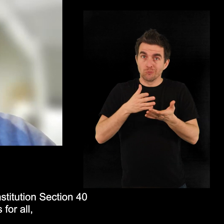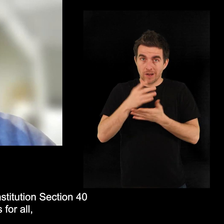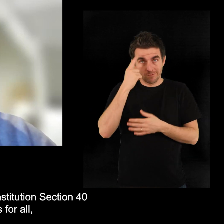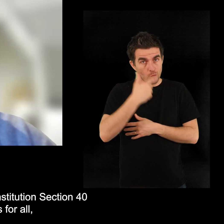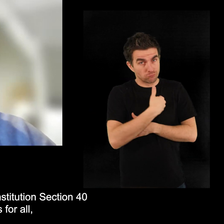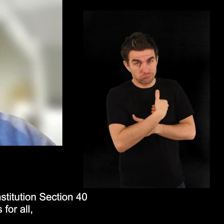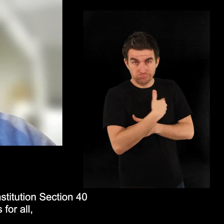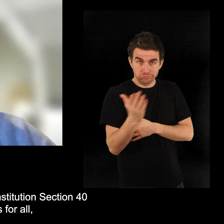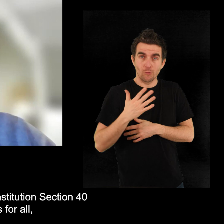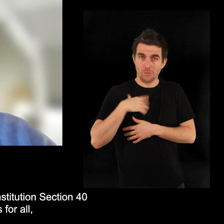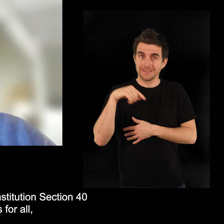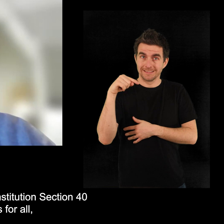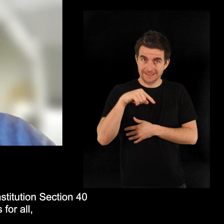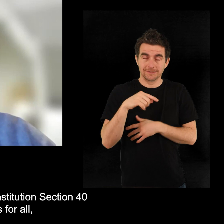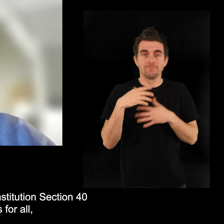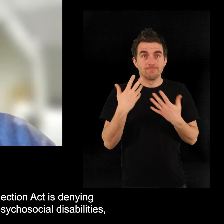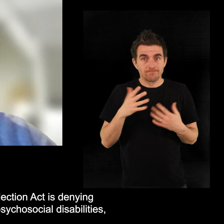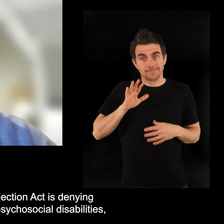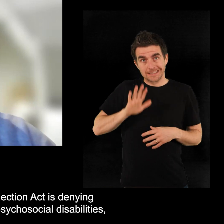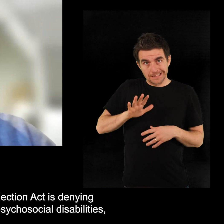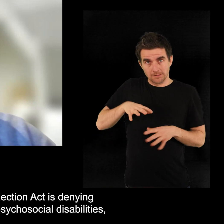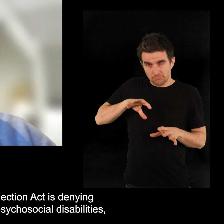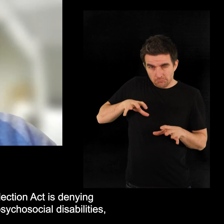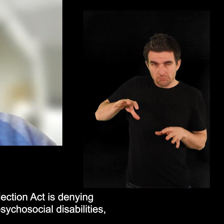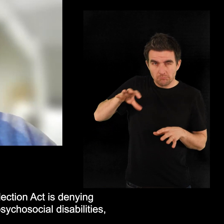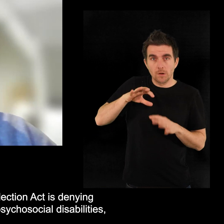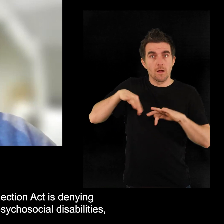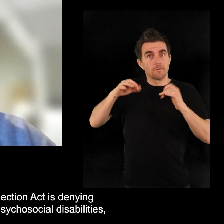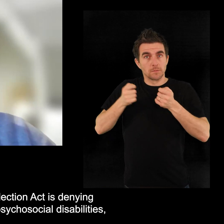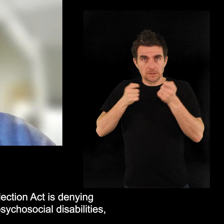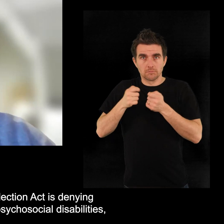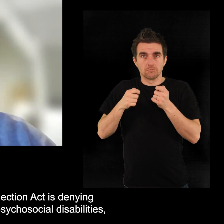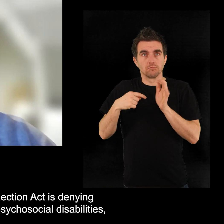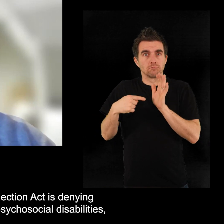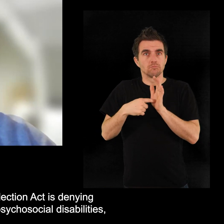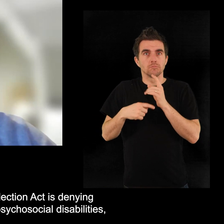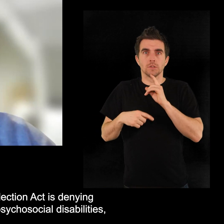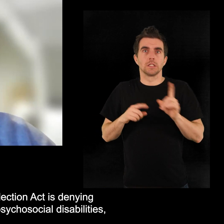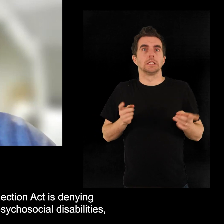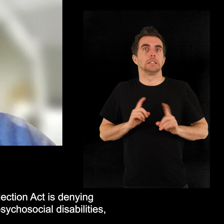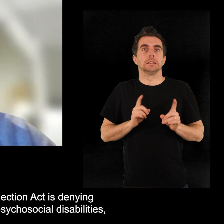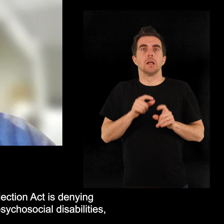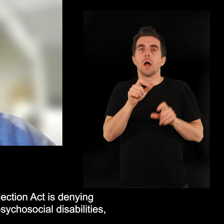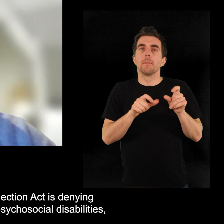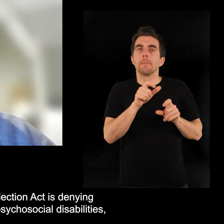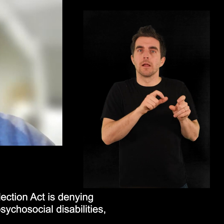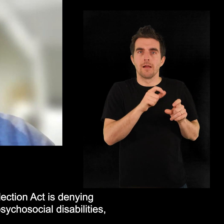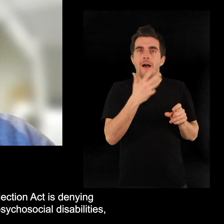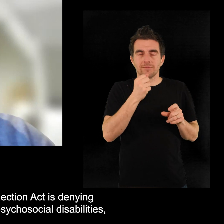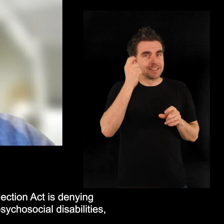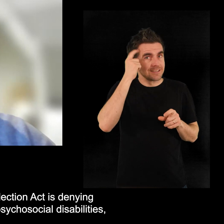is providing for political rights for all, but the Local Government Election Act is denying participation